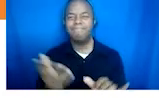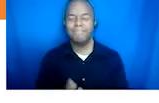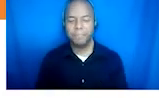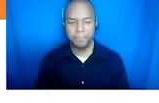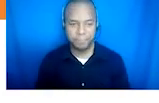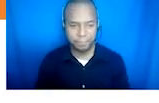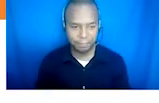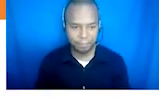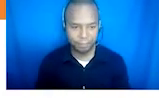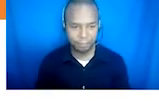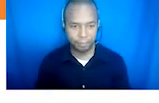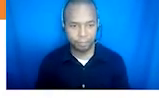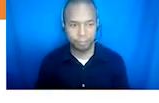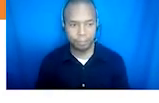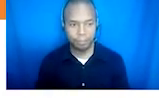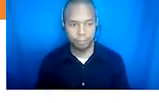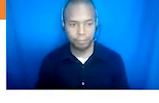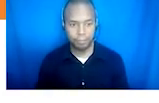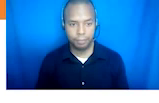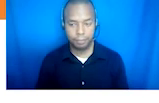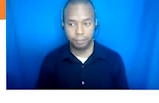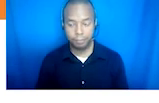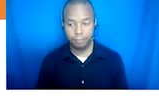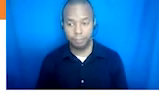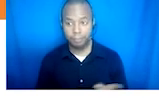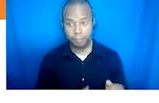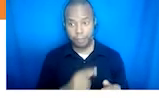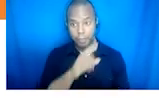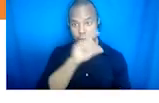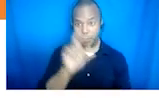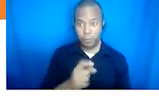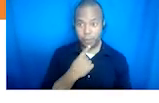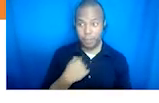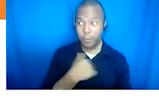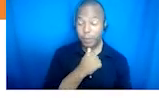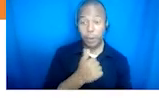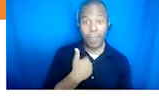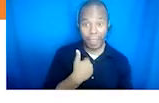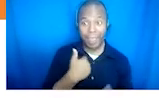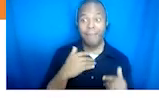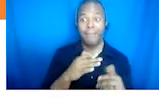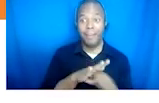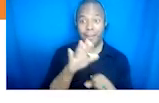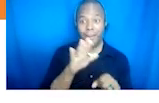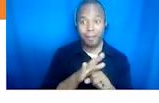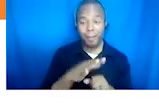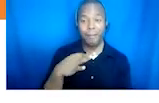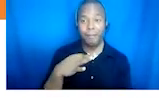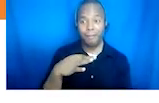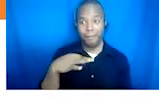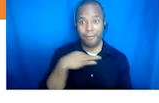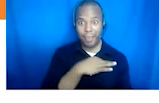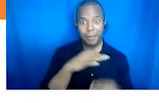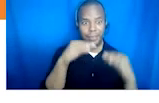Math is big. And that we don't have enough faculty who can teach ethnic studies. The intro to ethnic